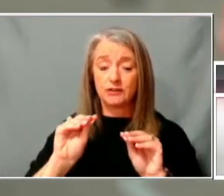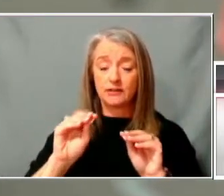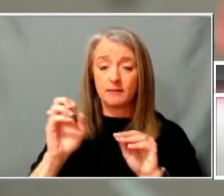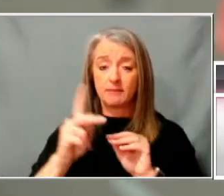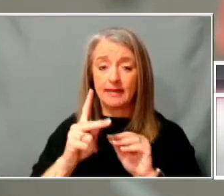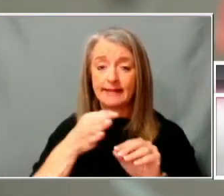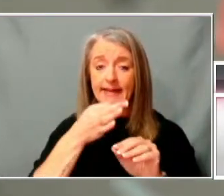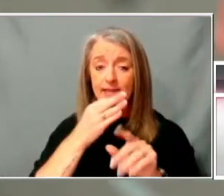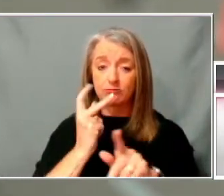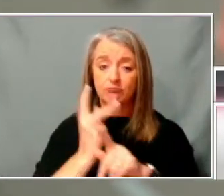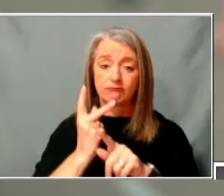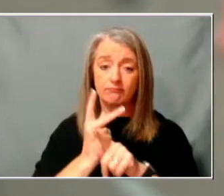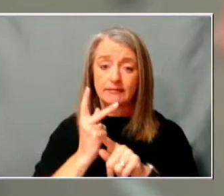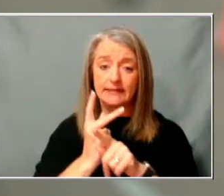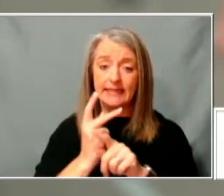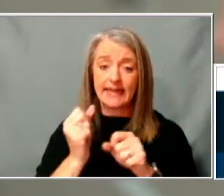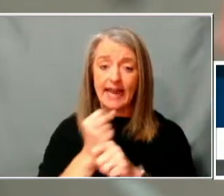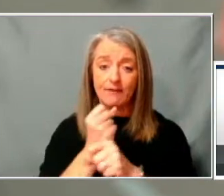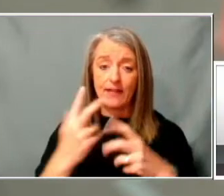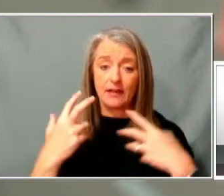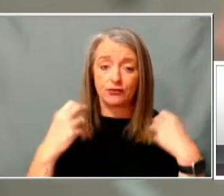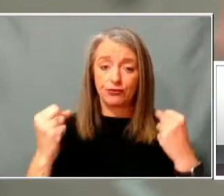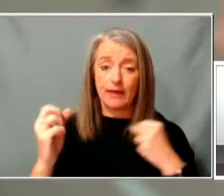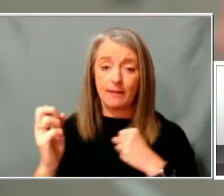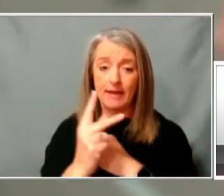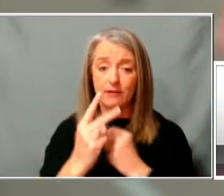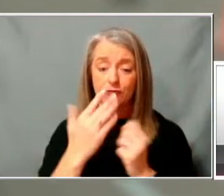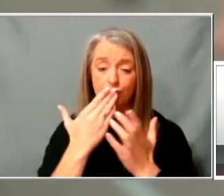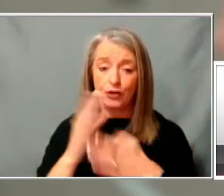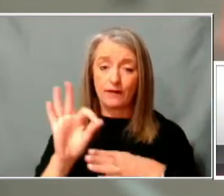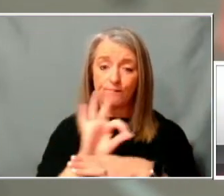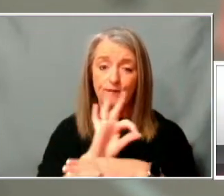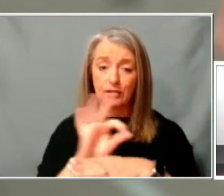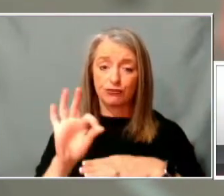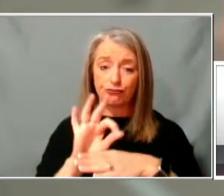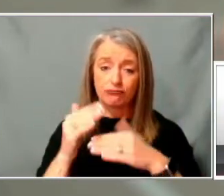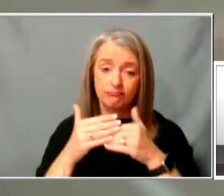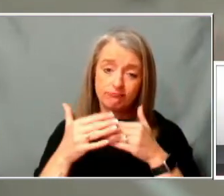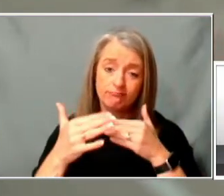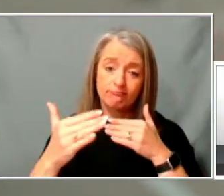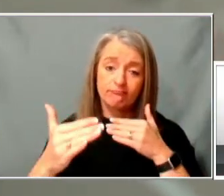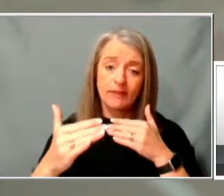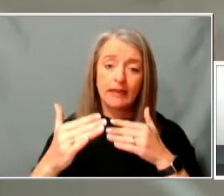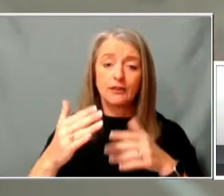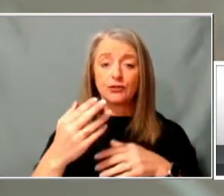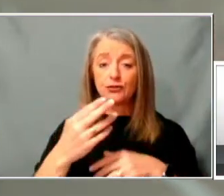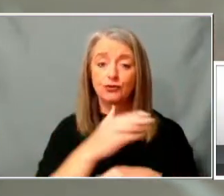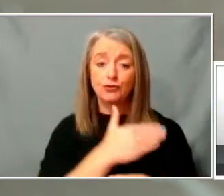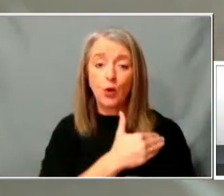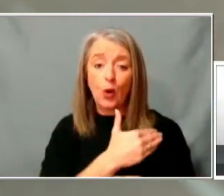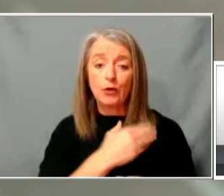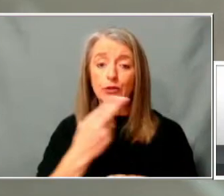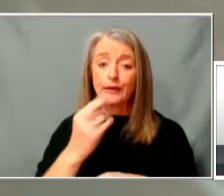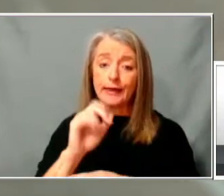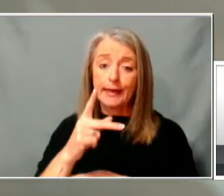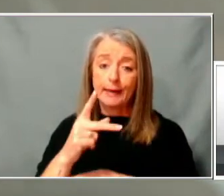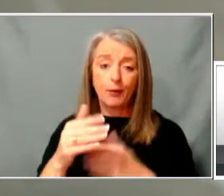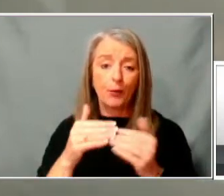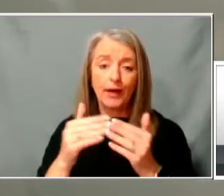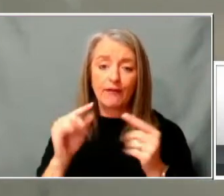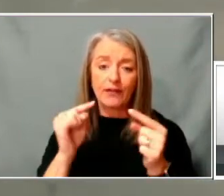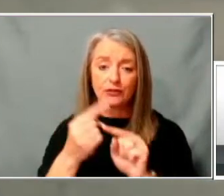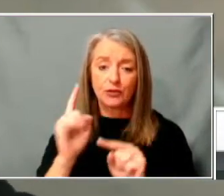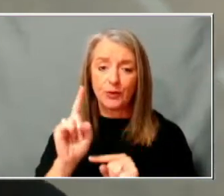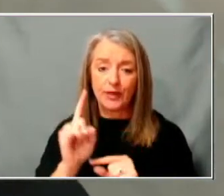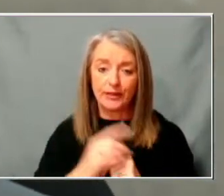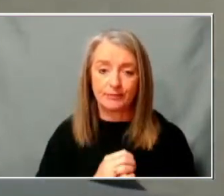to get the range of motion, the strength back, so they have good functional strength of their shoulder or hip or whatever it might be, so you're able to return and play. You got to be